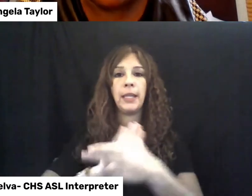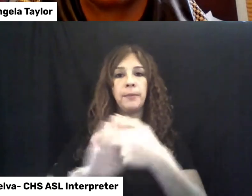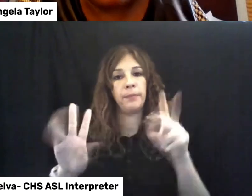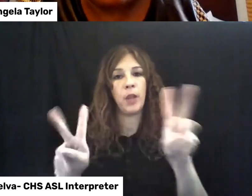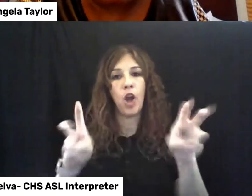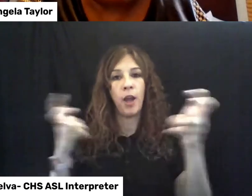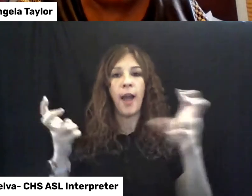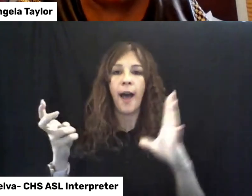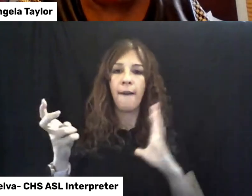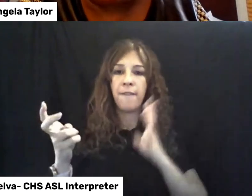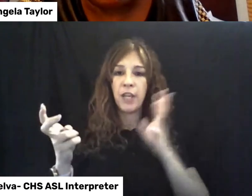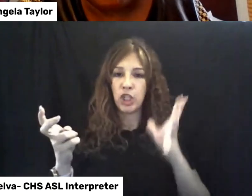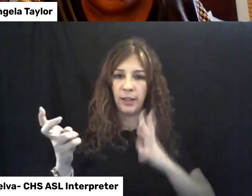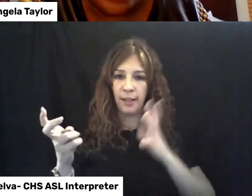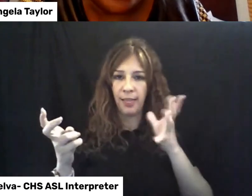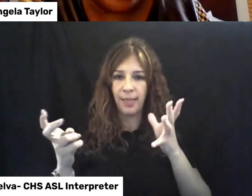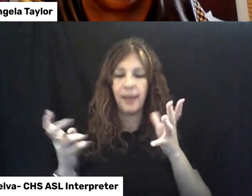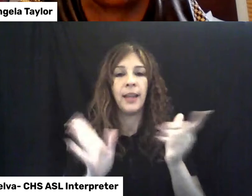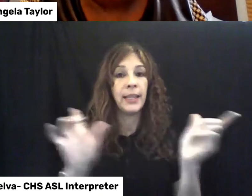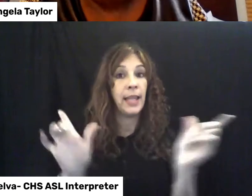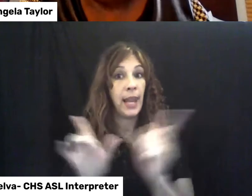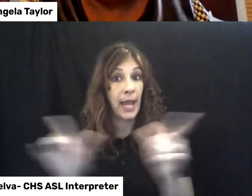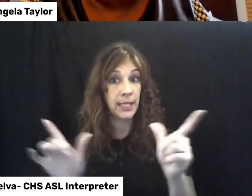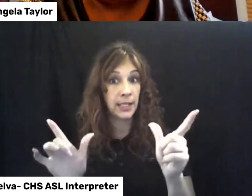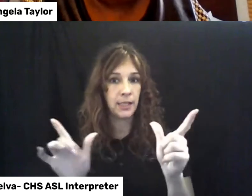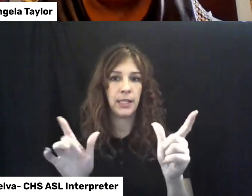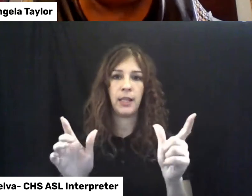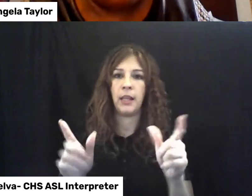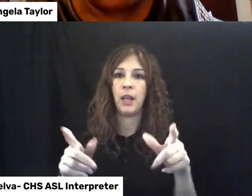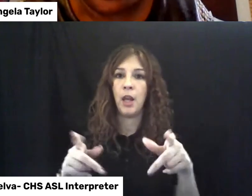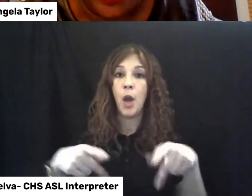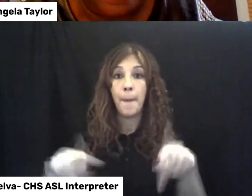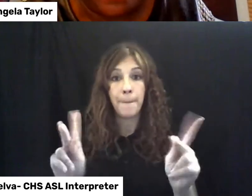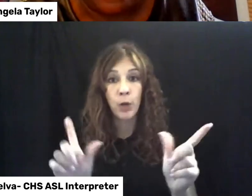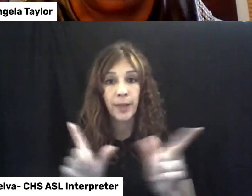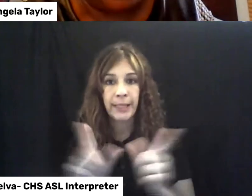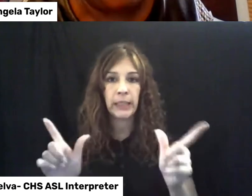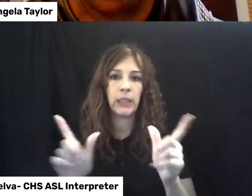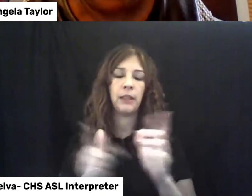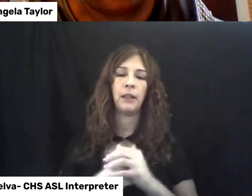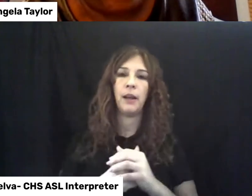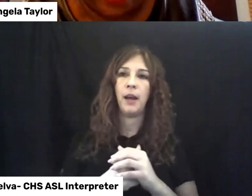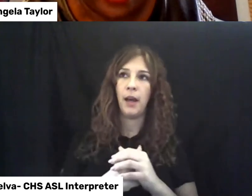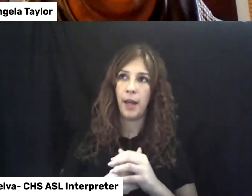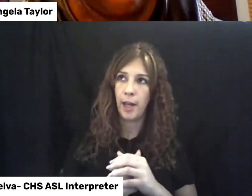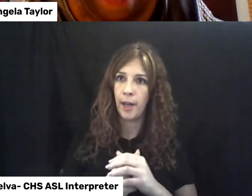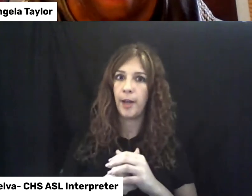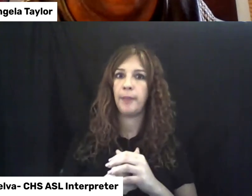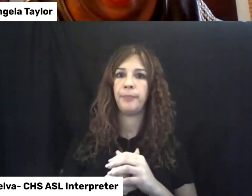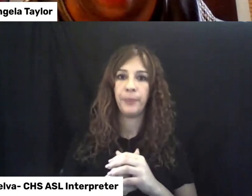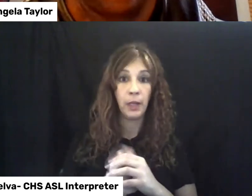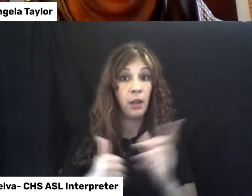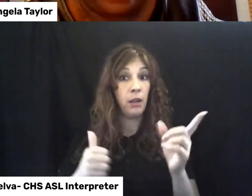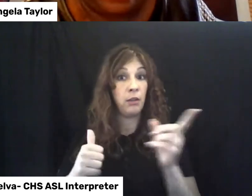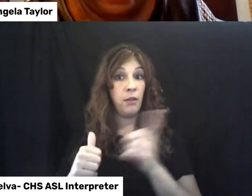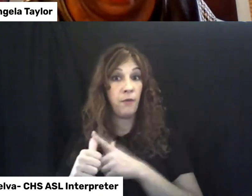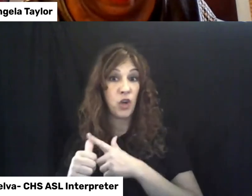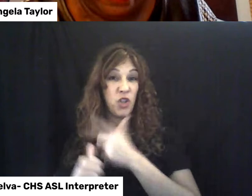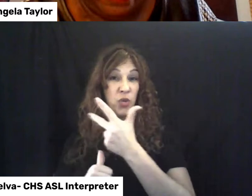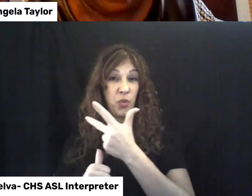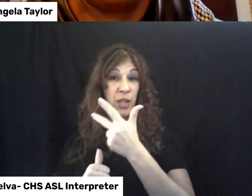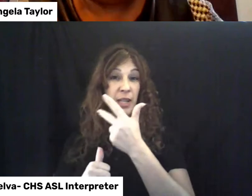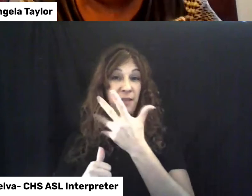The licensing, the permitting. We were on wood chips the first